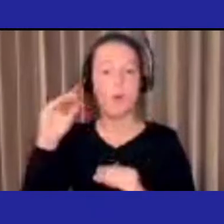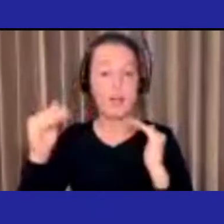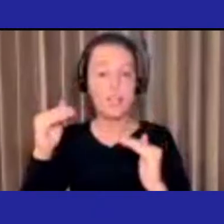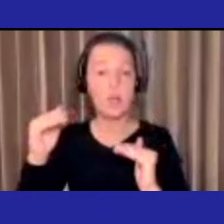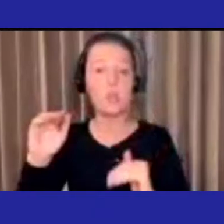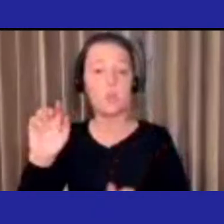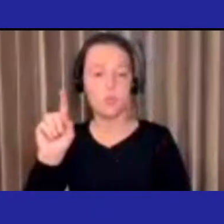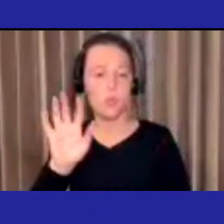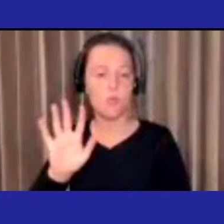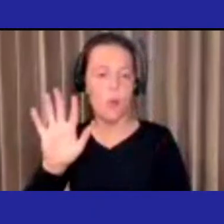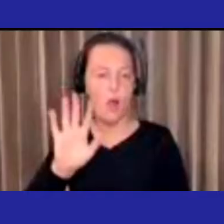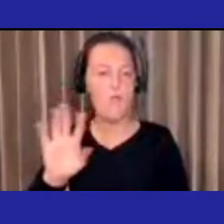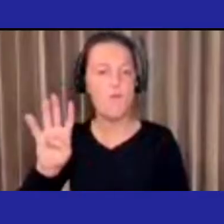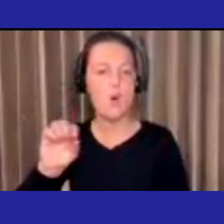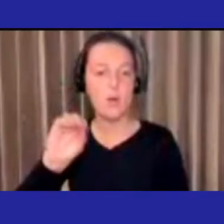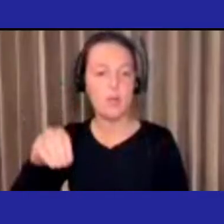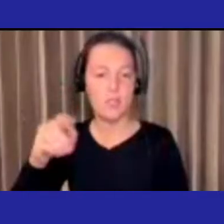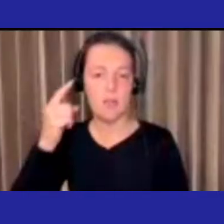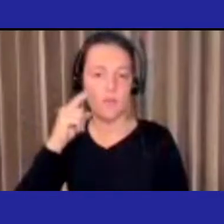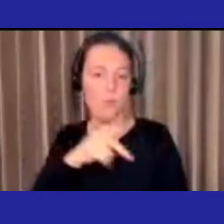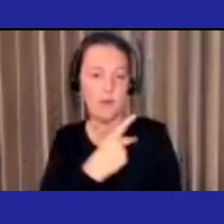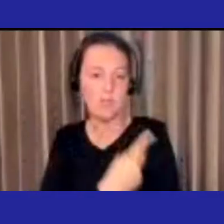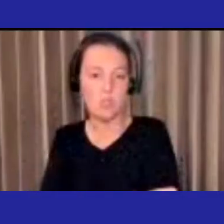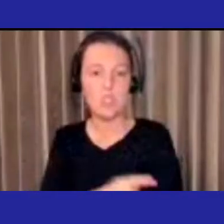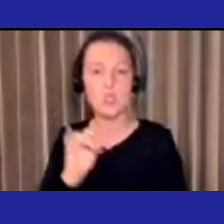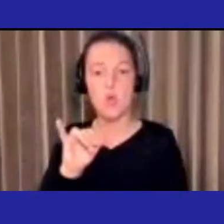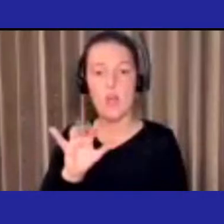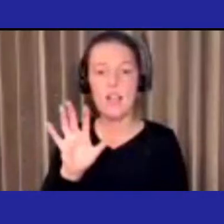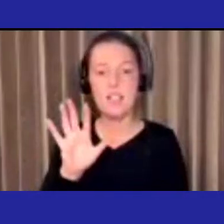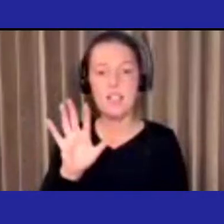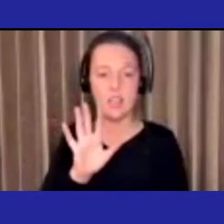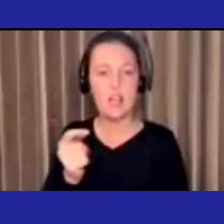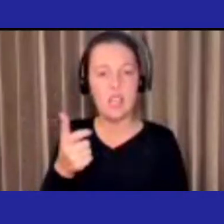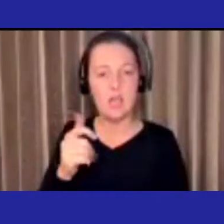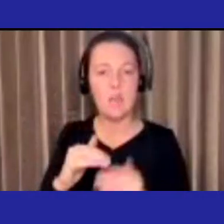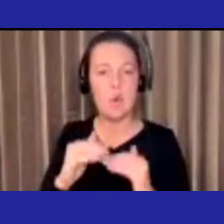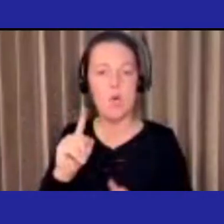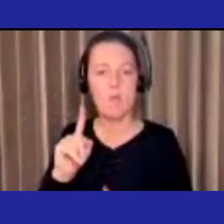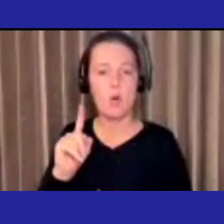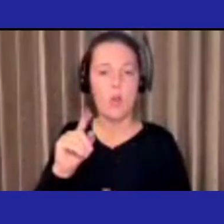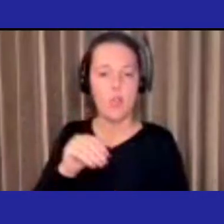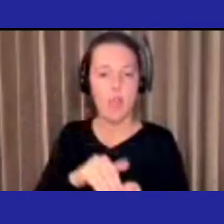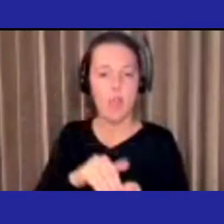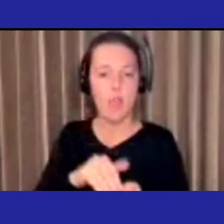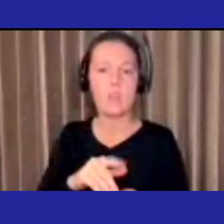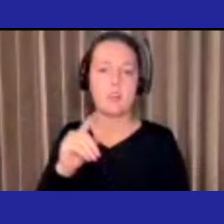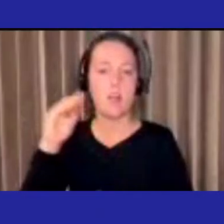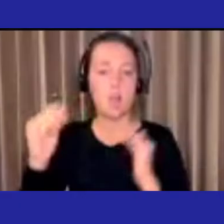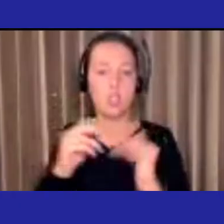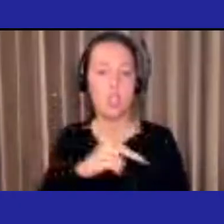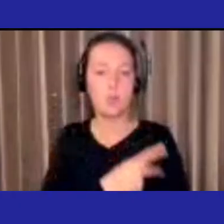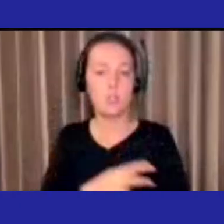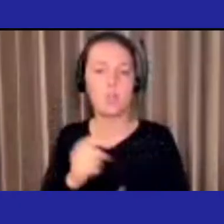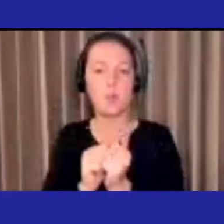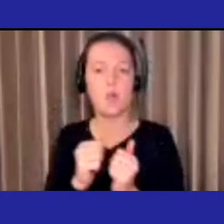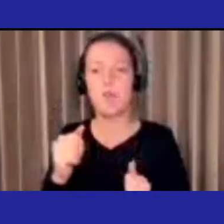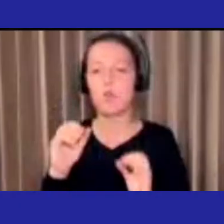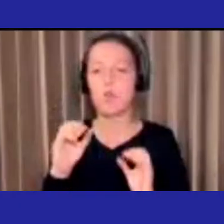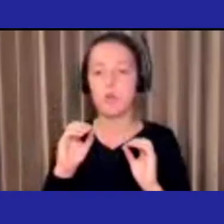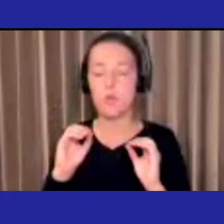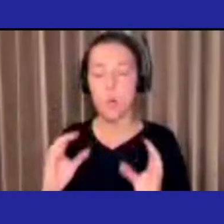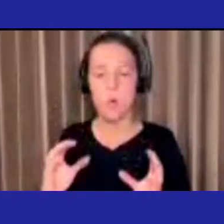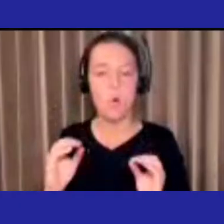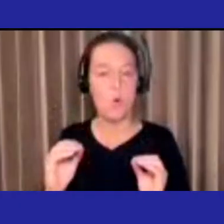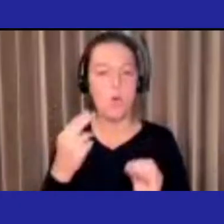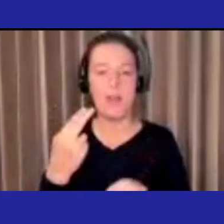patients with no H&H PCP who have sickle cell disease. We also know that sickle cell disease, it's a single